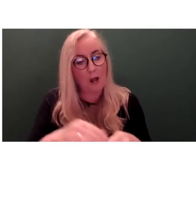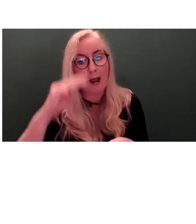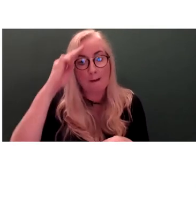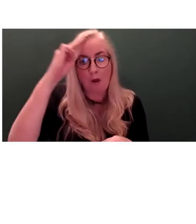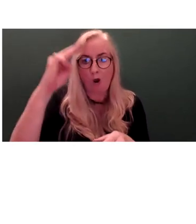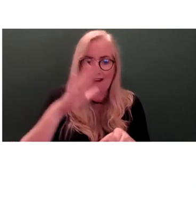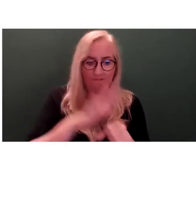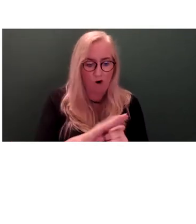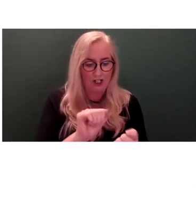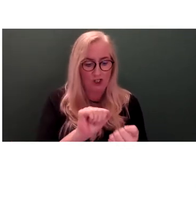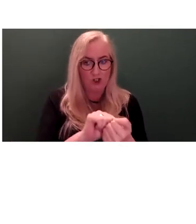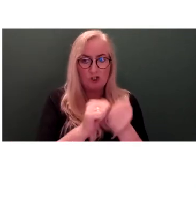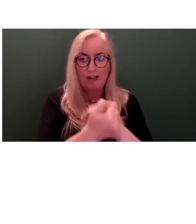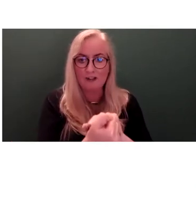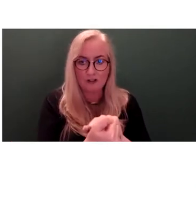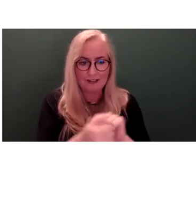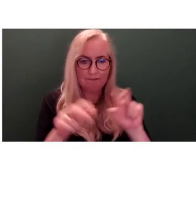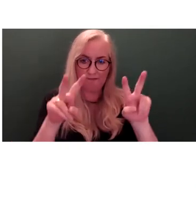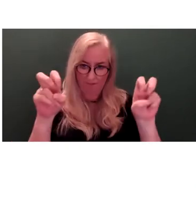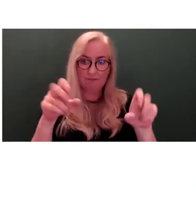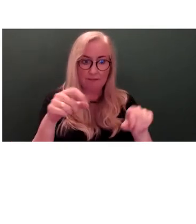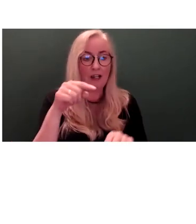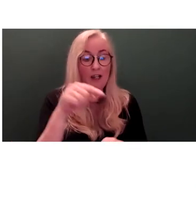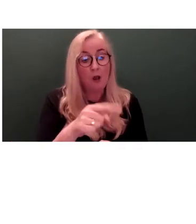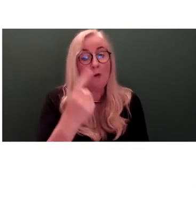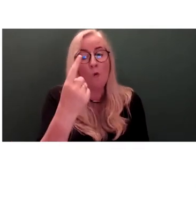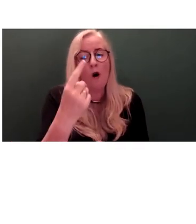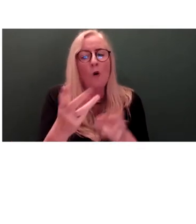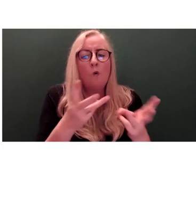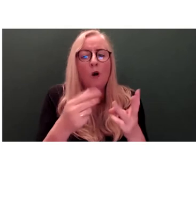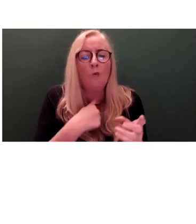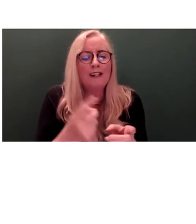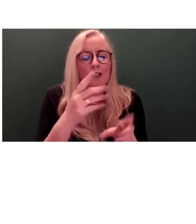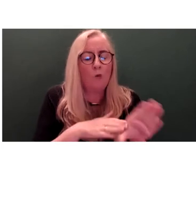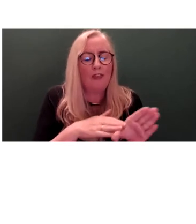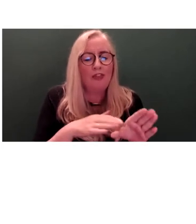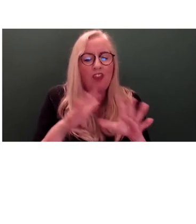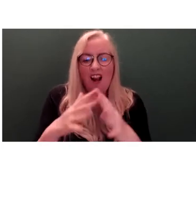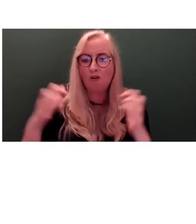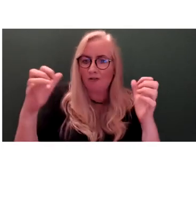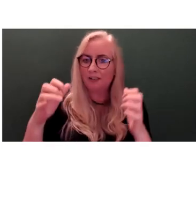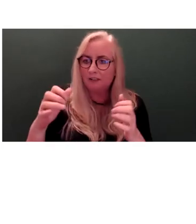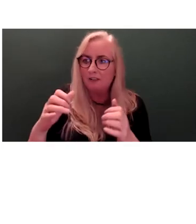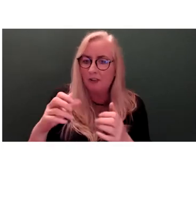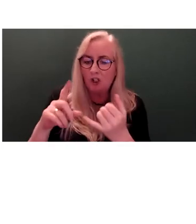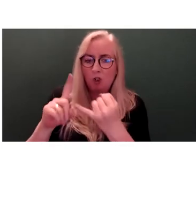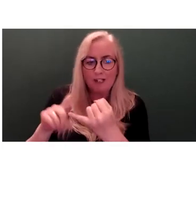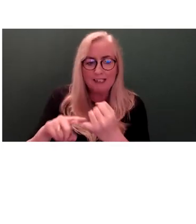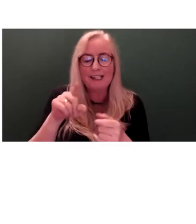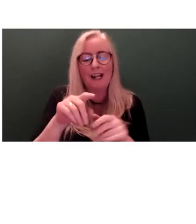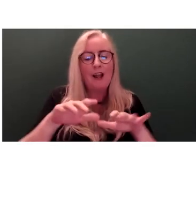Change. And one of the effects there is work we've been doing with the Congress of Trade Unions on the reasonable